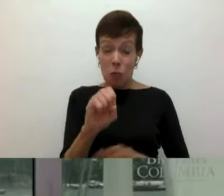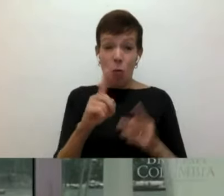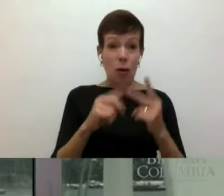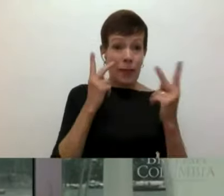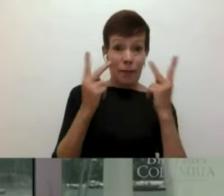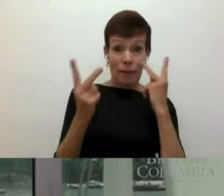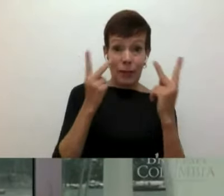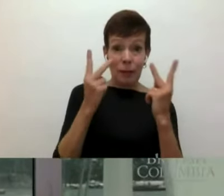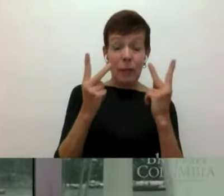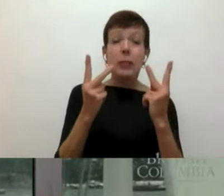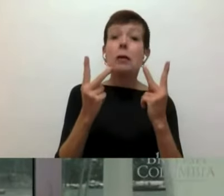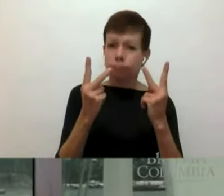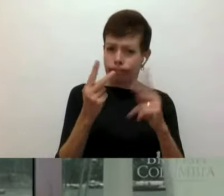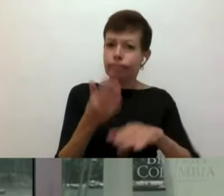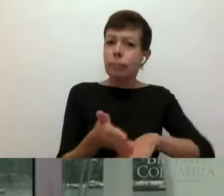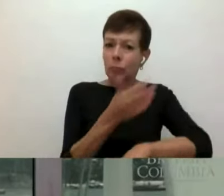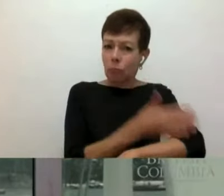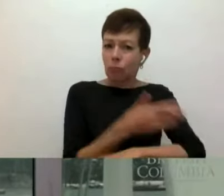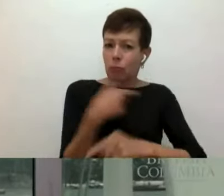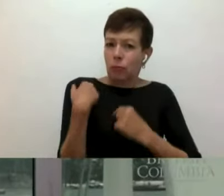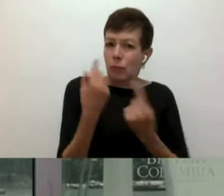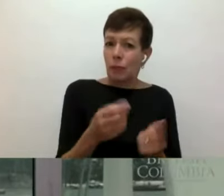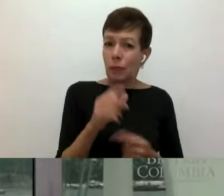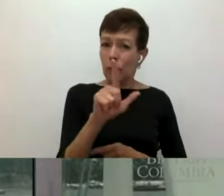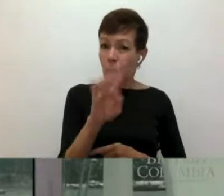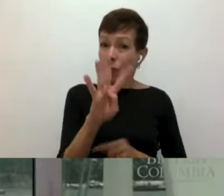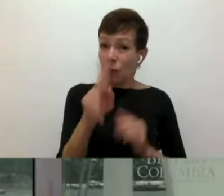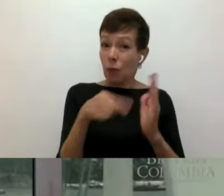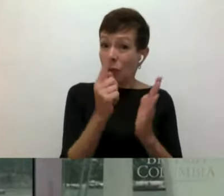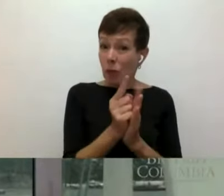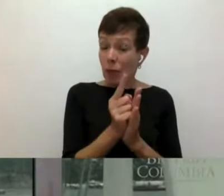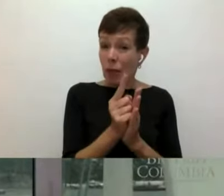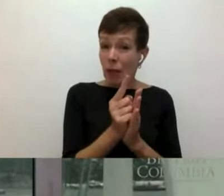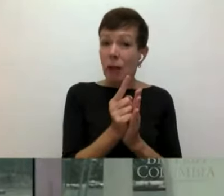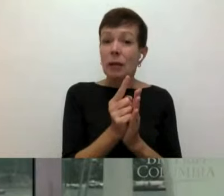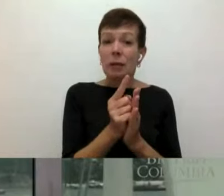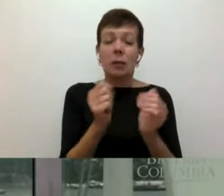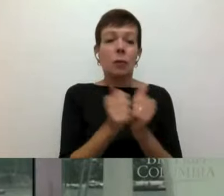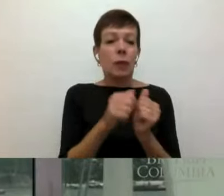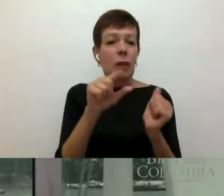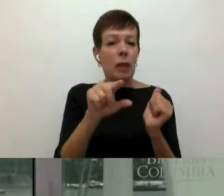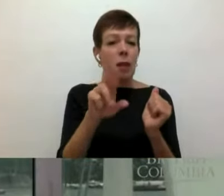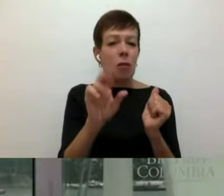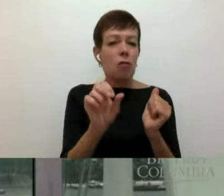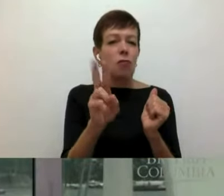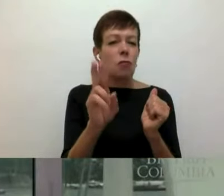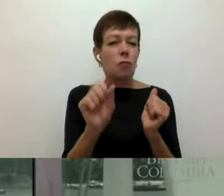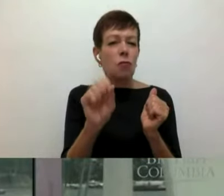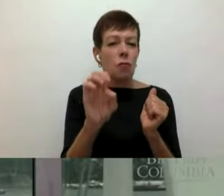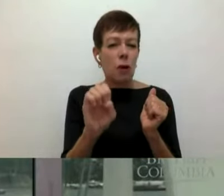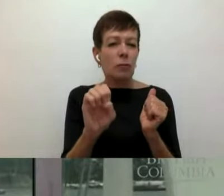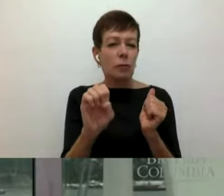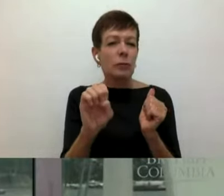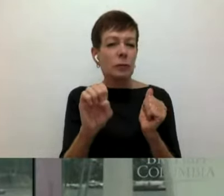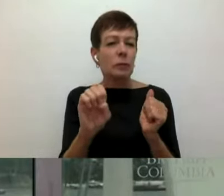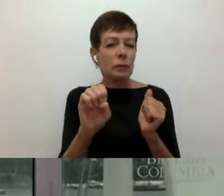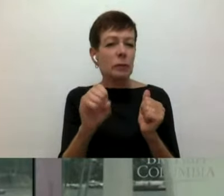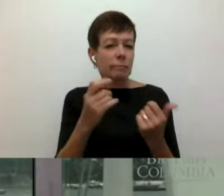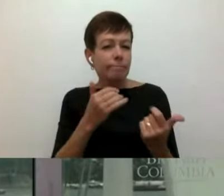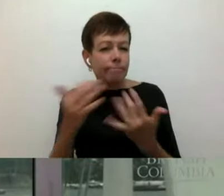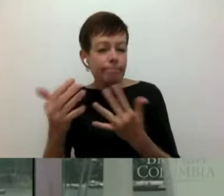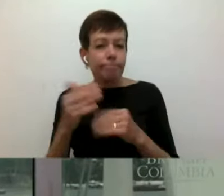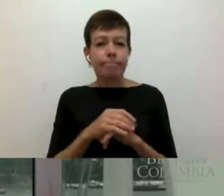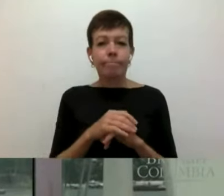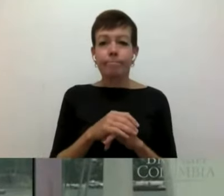Wildfire smoke conditions and visibility have significantly improved over the past 24 hours at the Grouse complex of wildfires